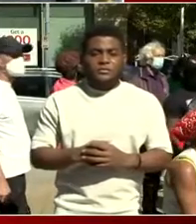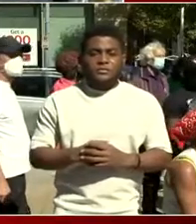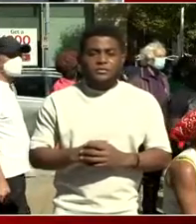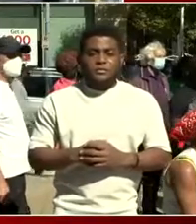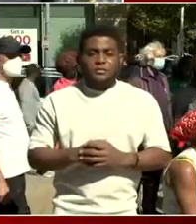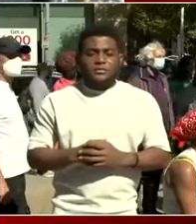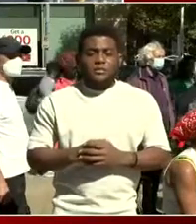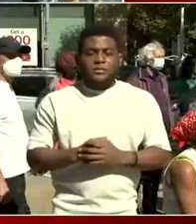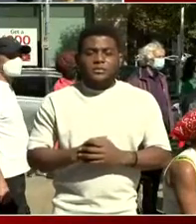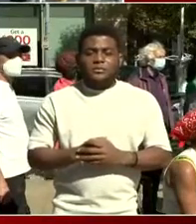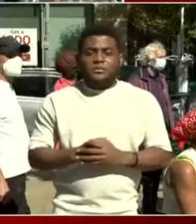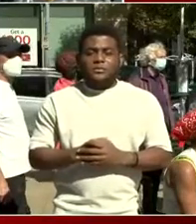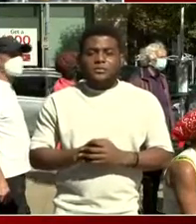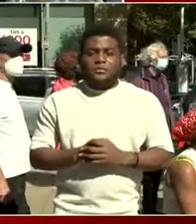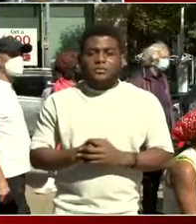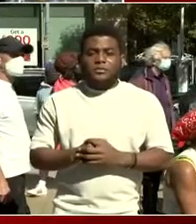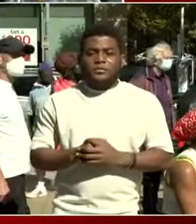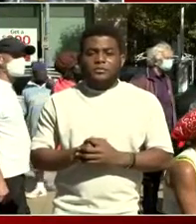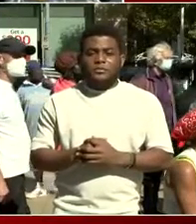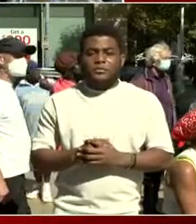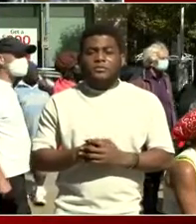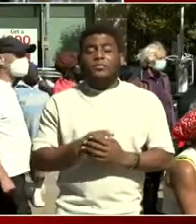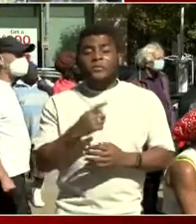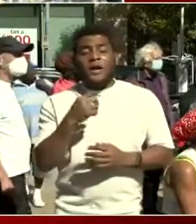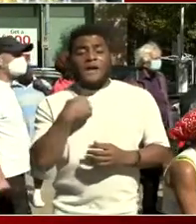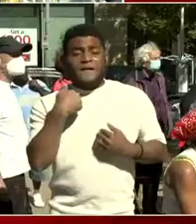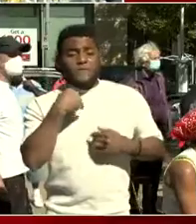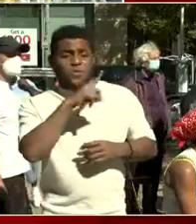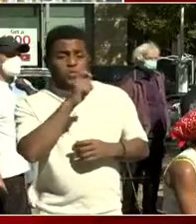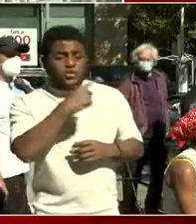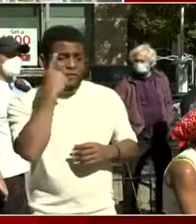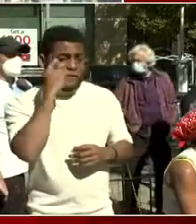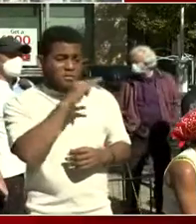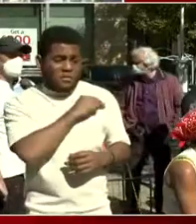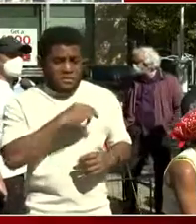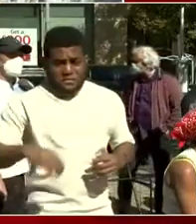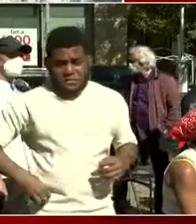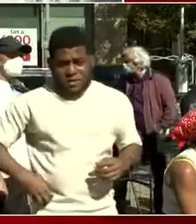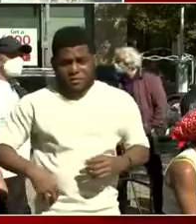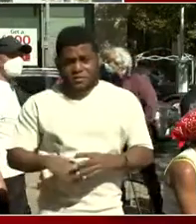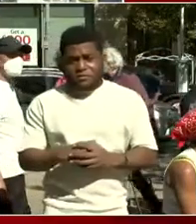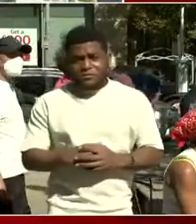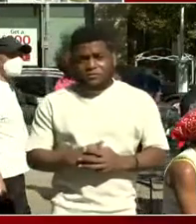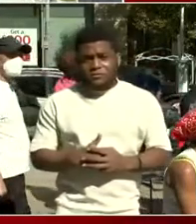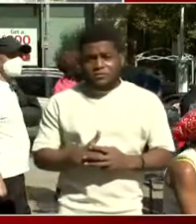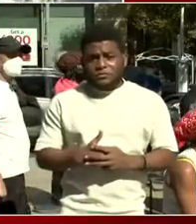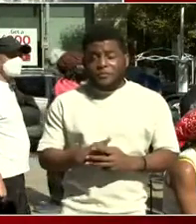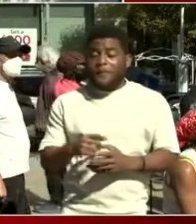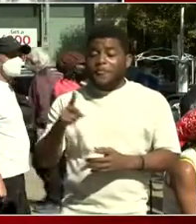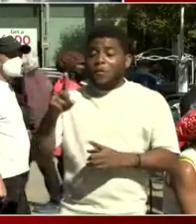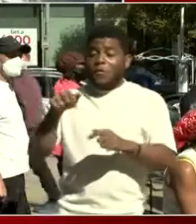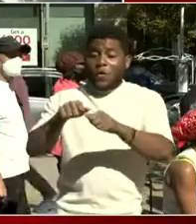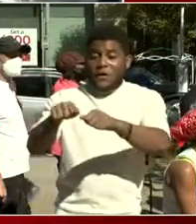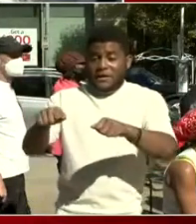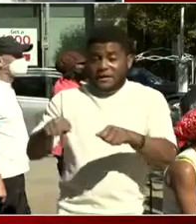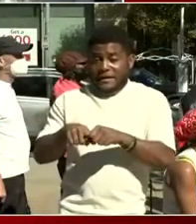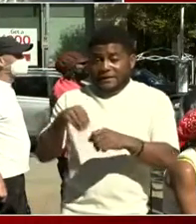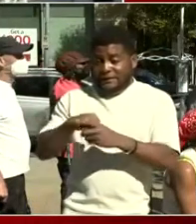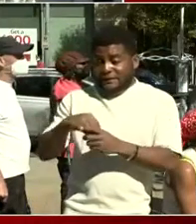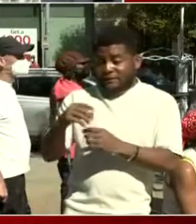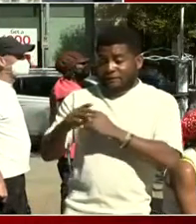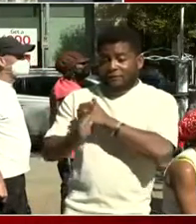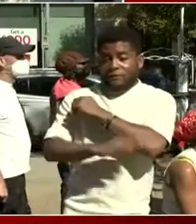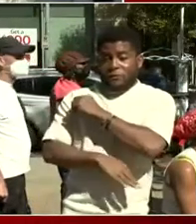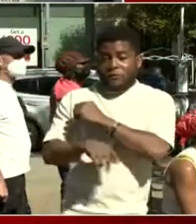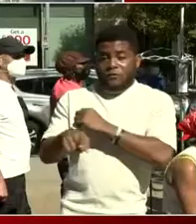Peter? This is actually for the mayor. Okay. One of the neighborhoods in the Fall Crime Prevention Initiative